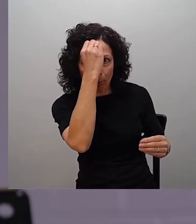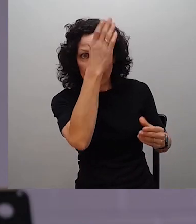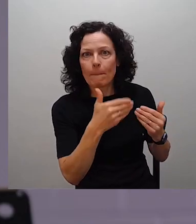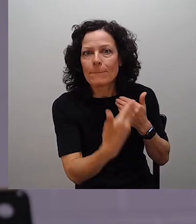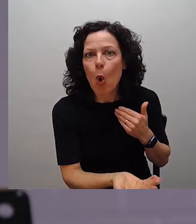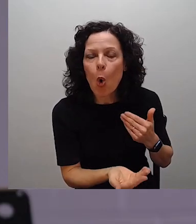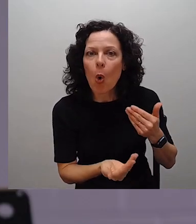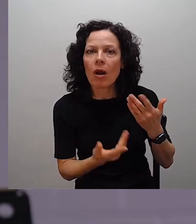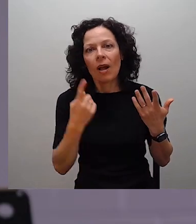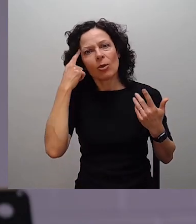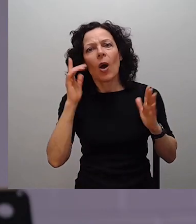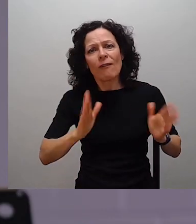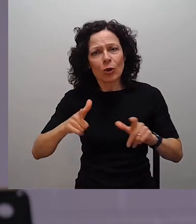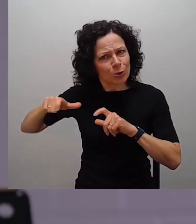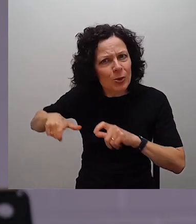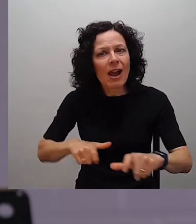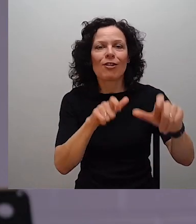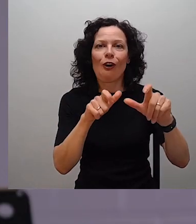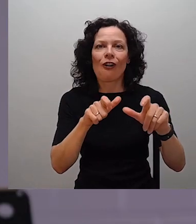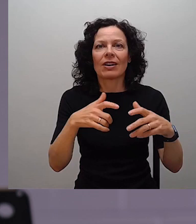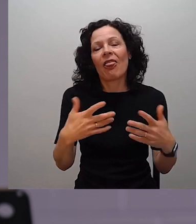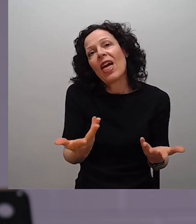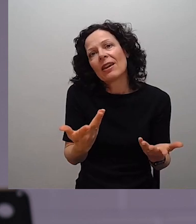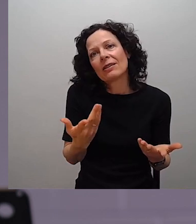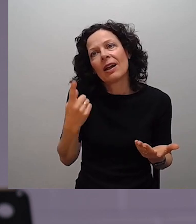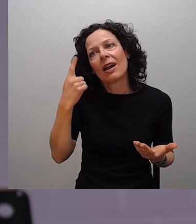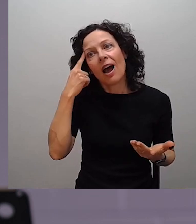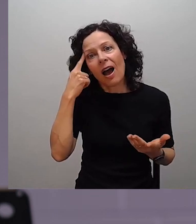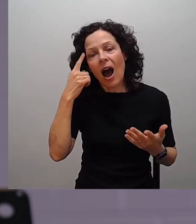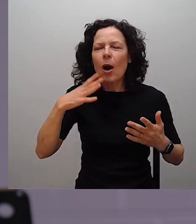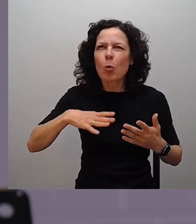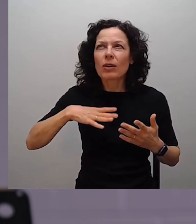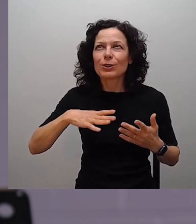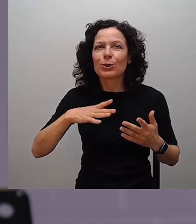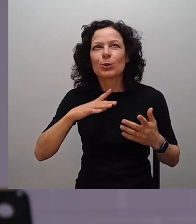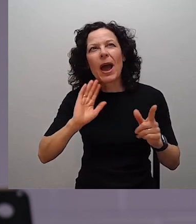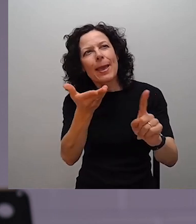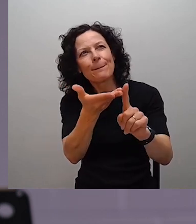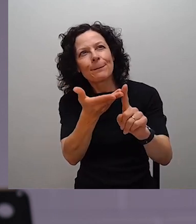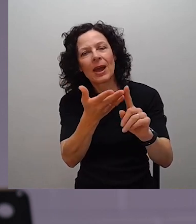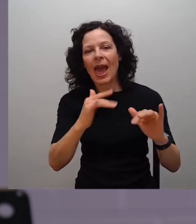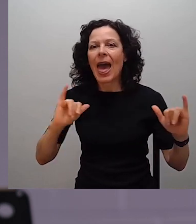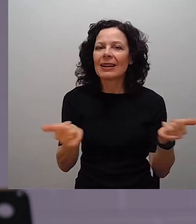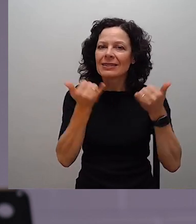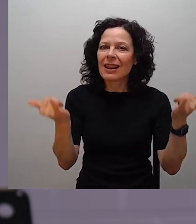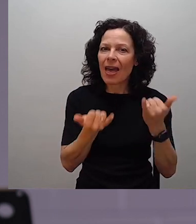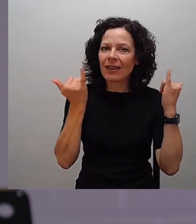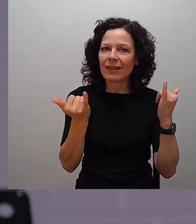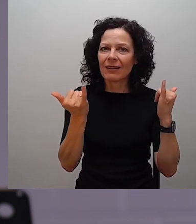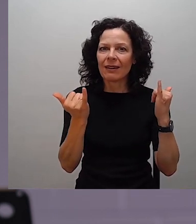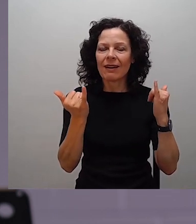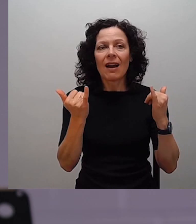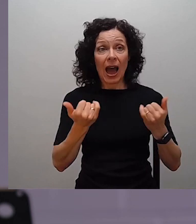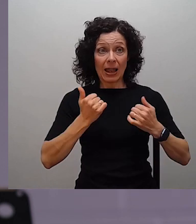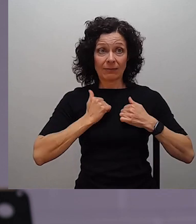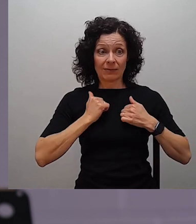just thought, I've got to carry on. And then I was like, I want to entertain, and the only thing that I can think of doing is acting, and I